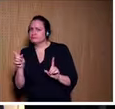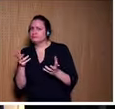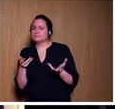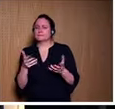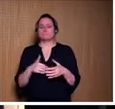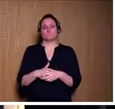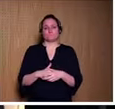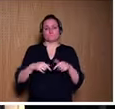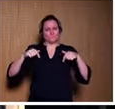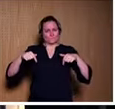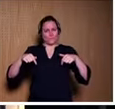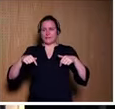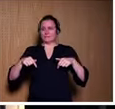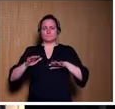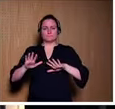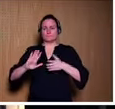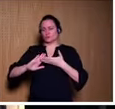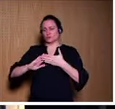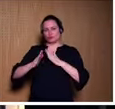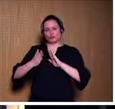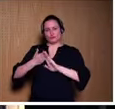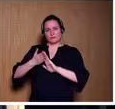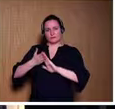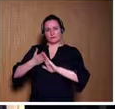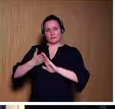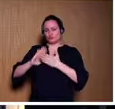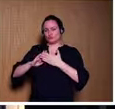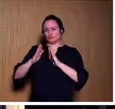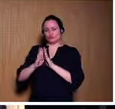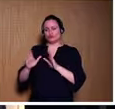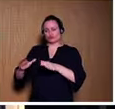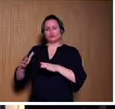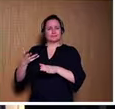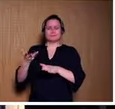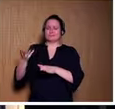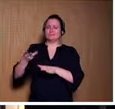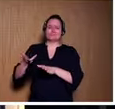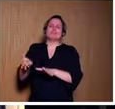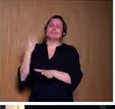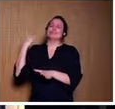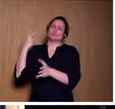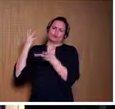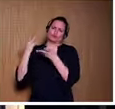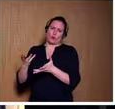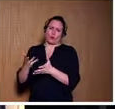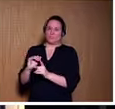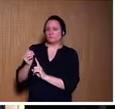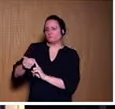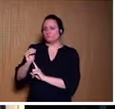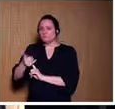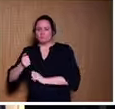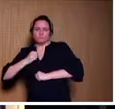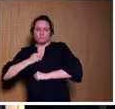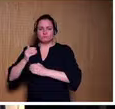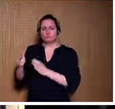this is something different from social conservatism, which has existed in every society from time immemorial. So now we're dealing with